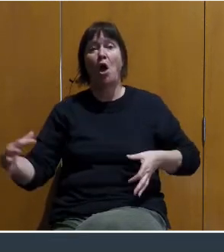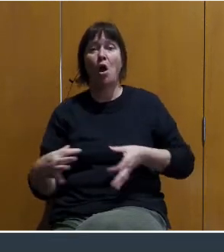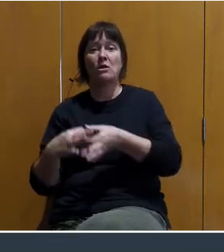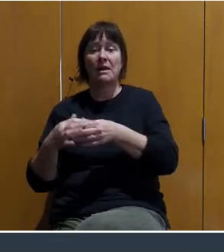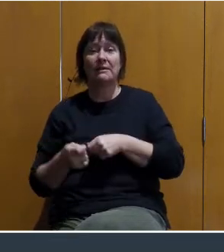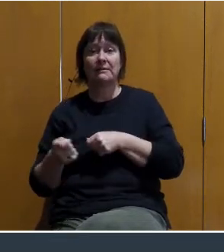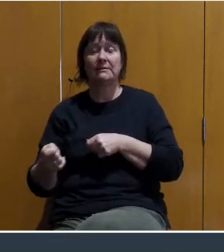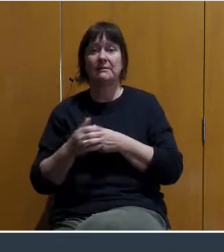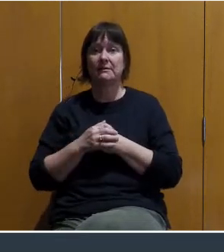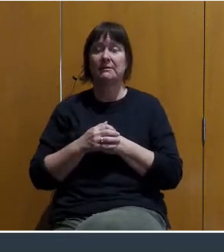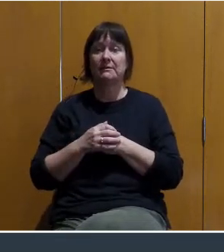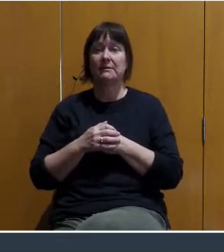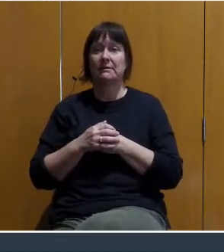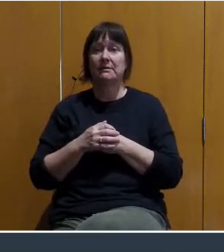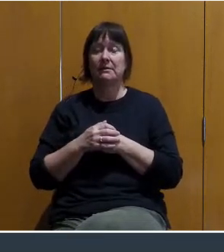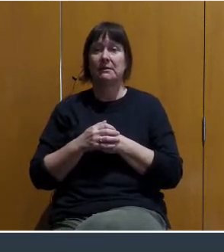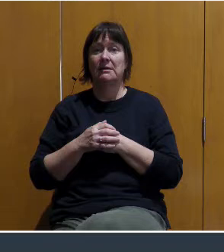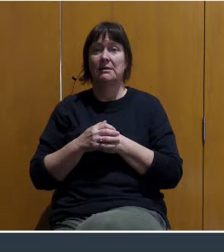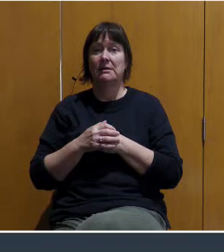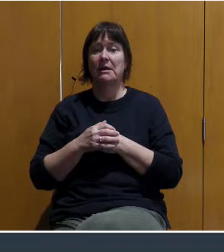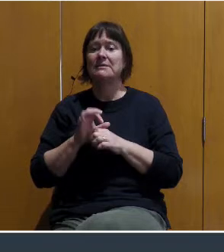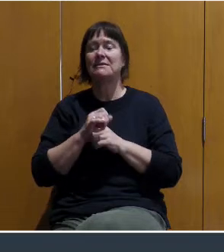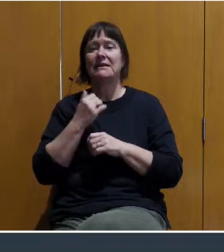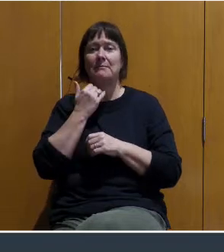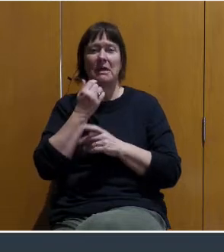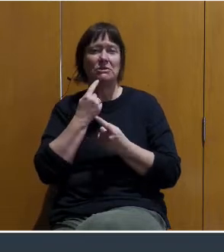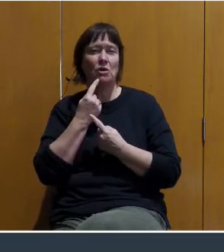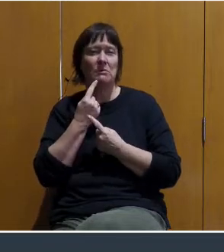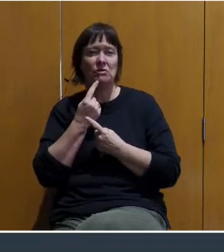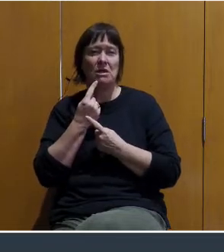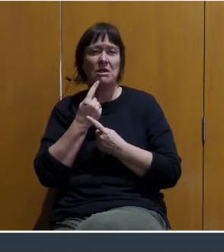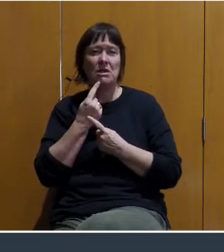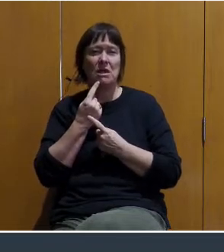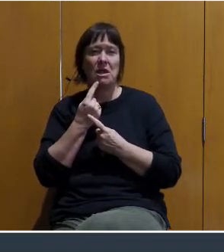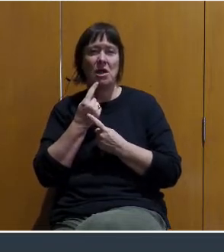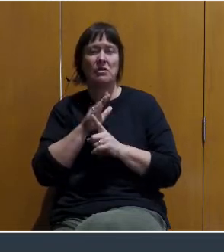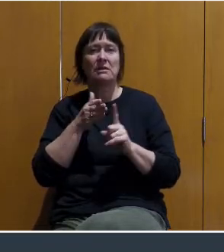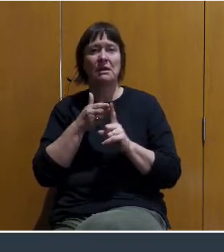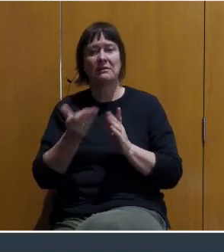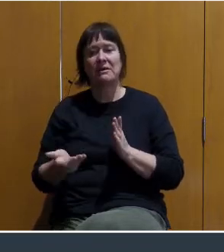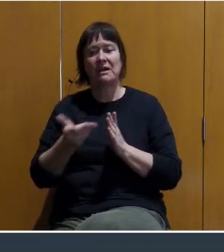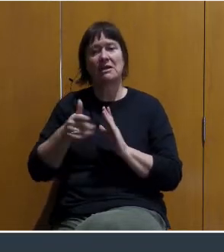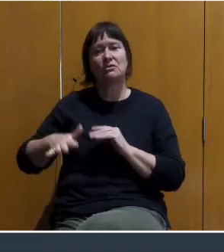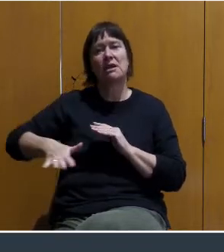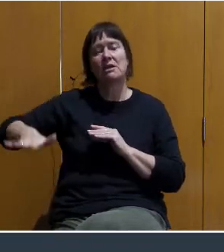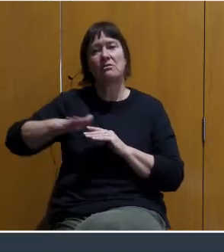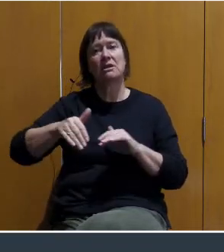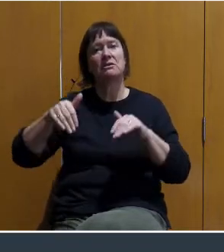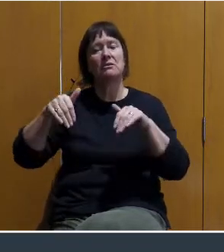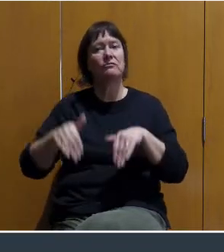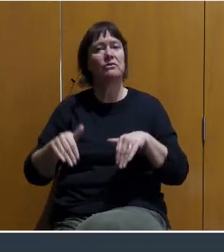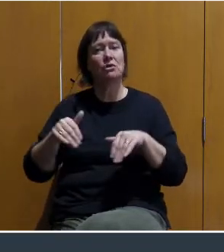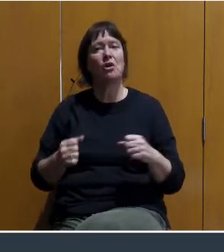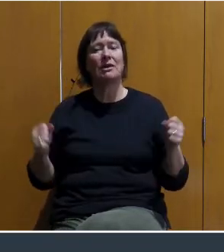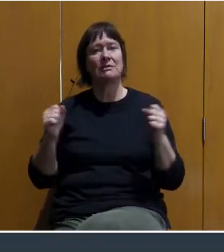pack, I didn't see a heck of a lot of commentary on the identification of any extra areas for dog exercise areas. Much of the focus